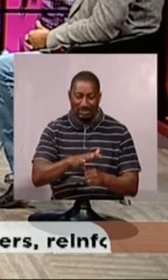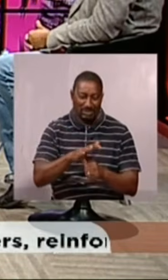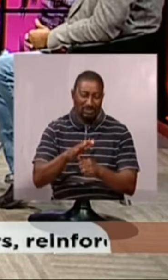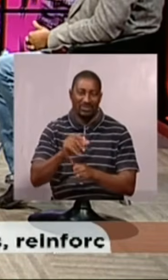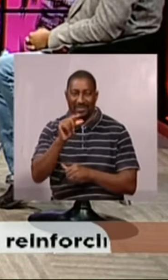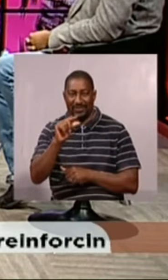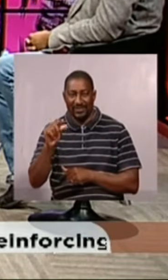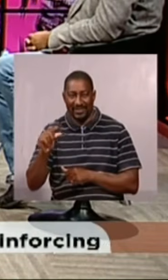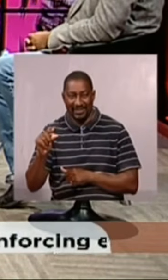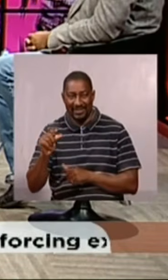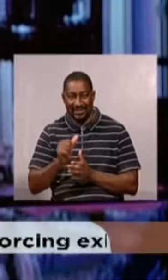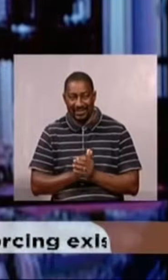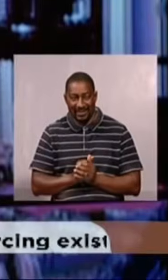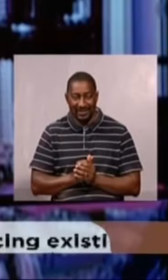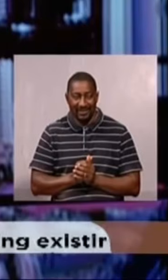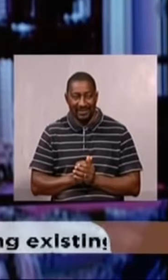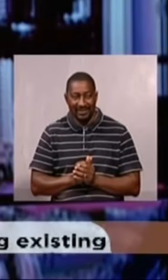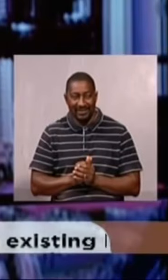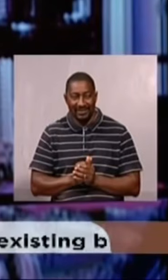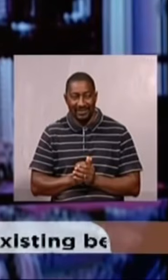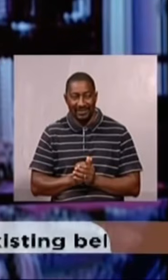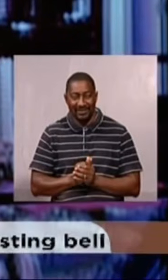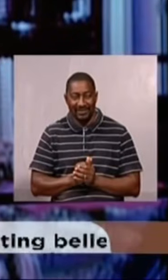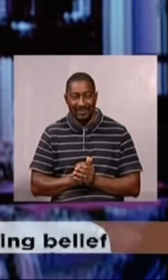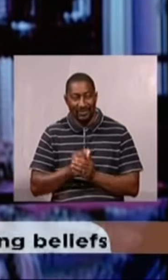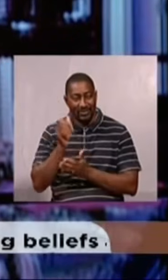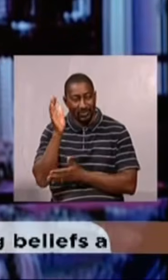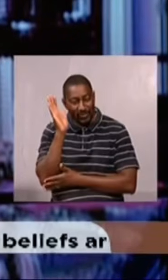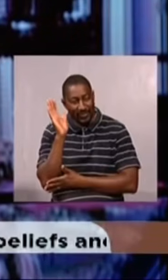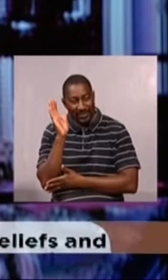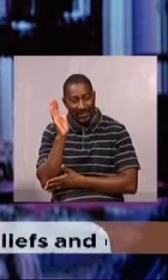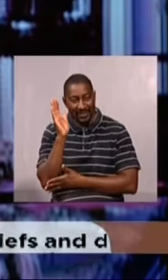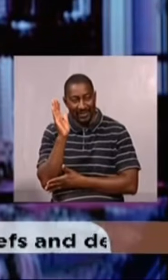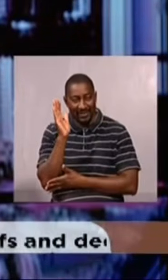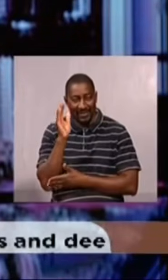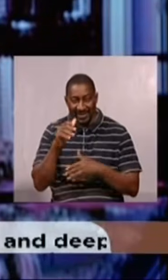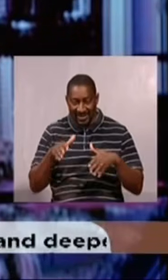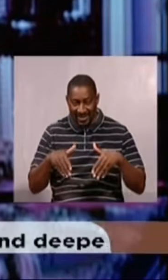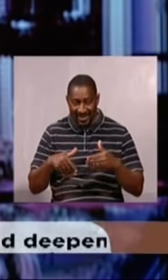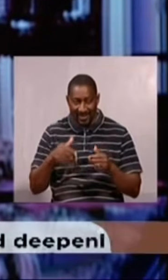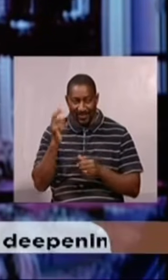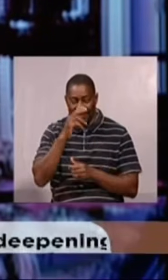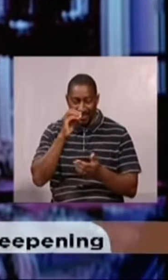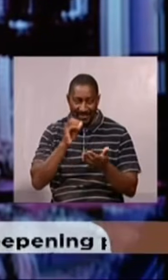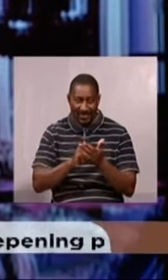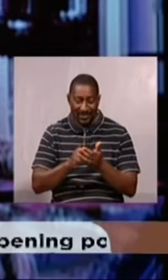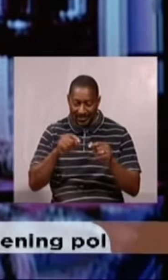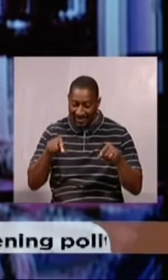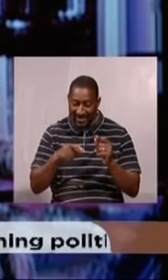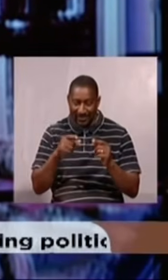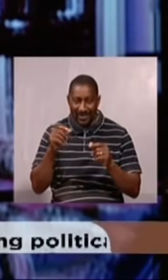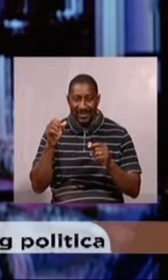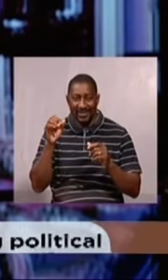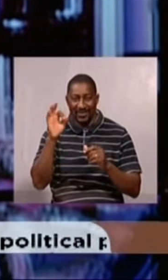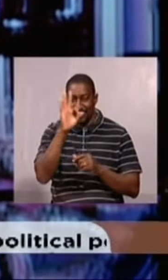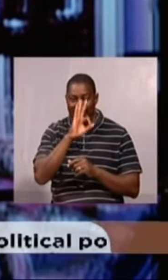call sometimes, but it is amazing how these comments below the post do degenerate very quickly